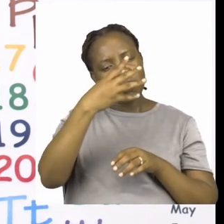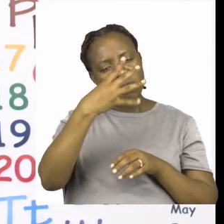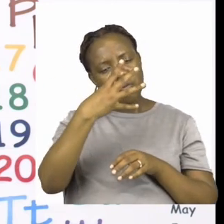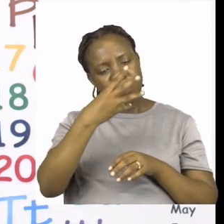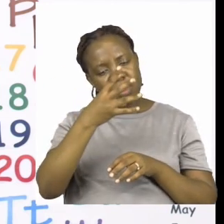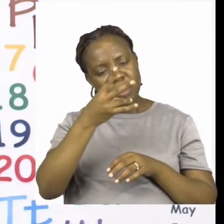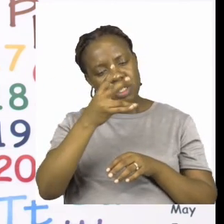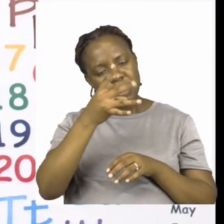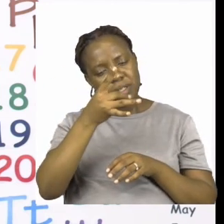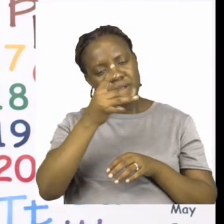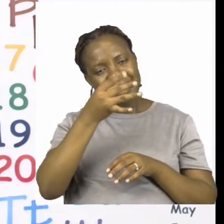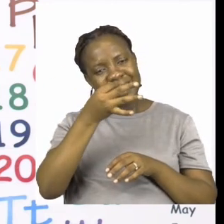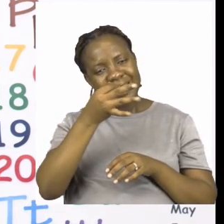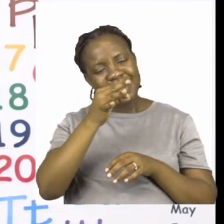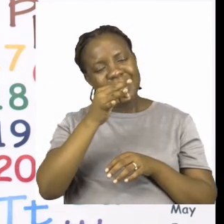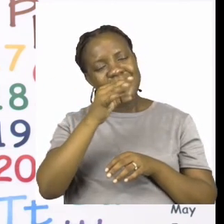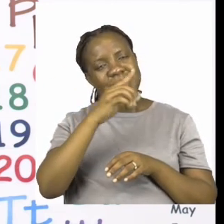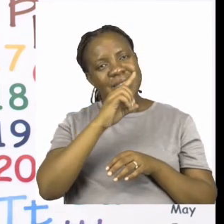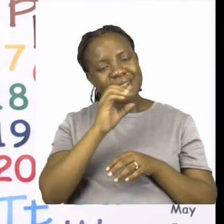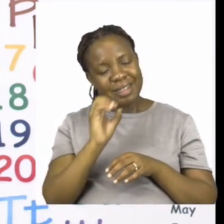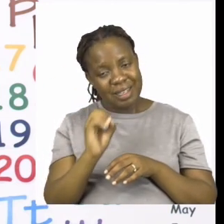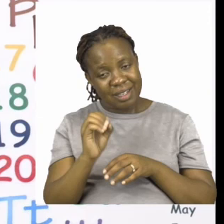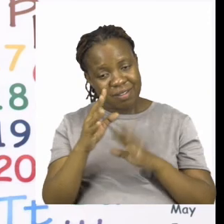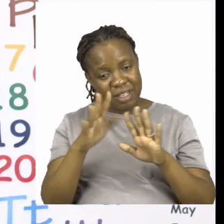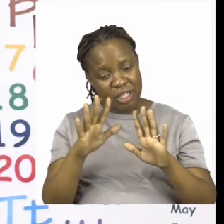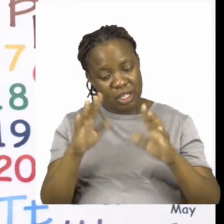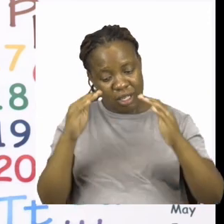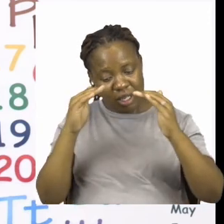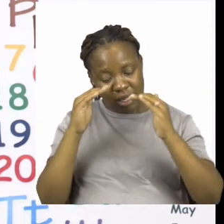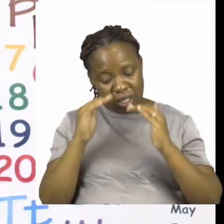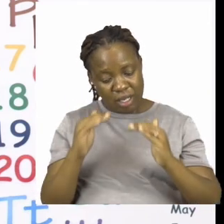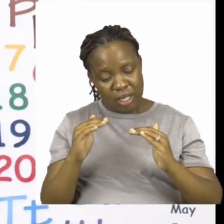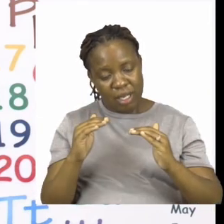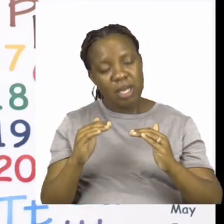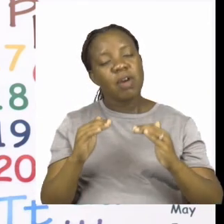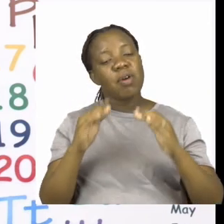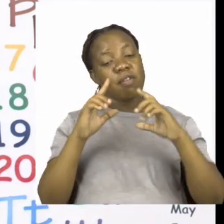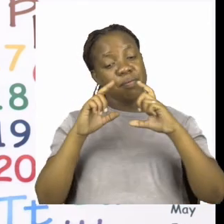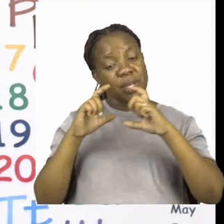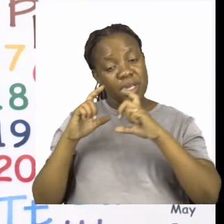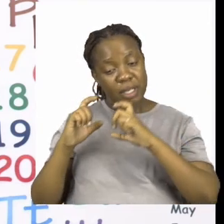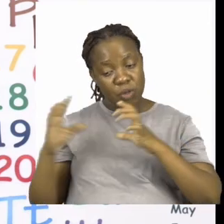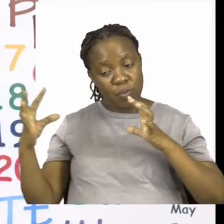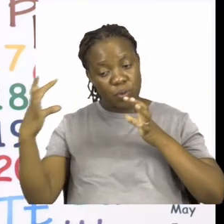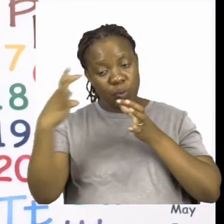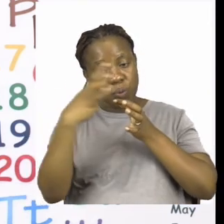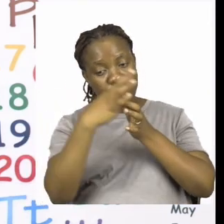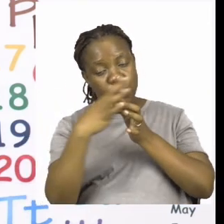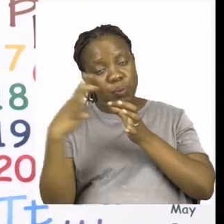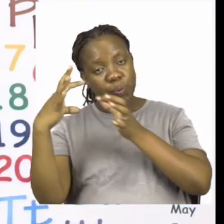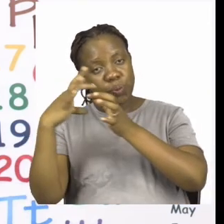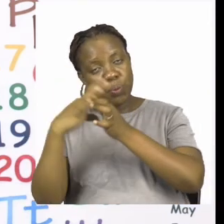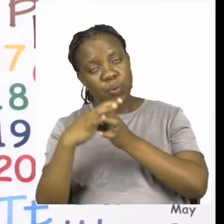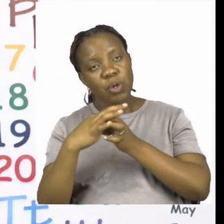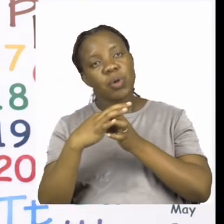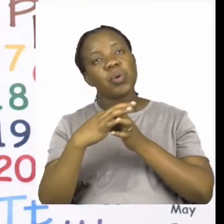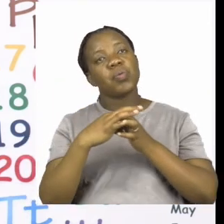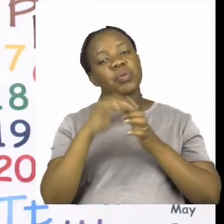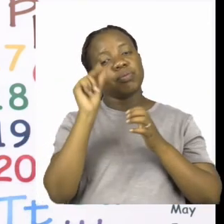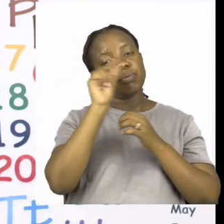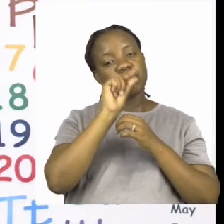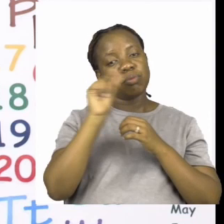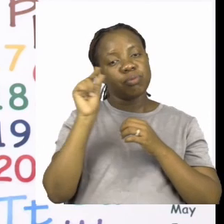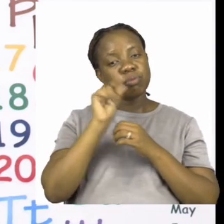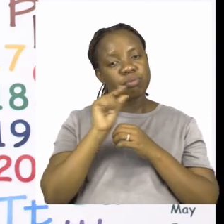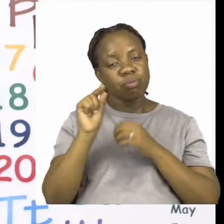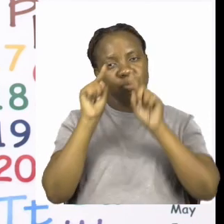the words to its past tense, you need to match all the sentences with the pictures.